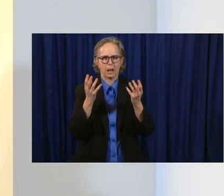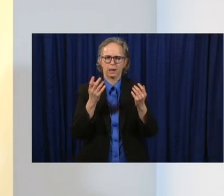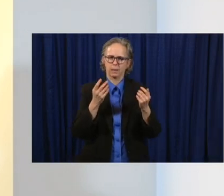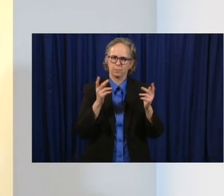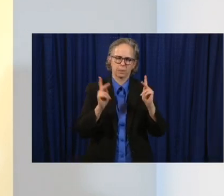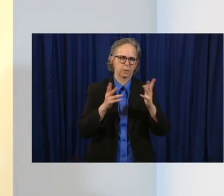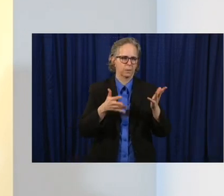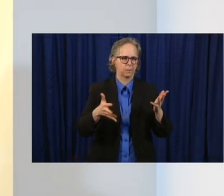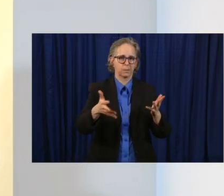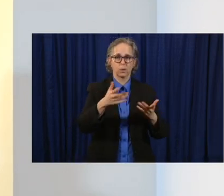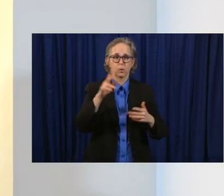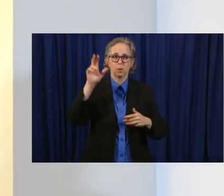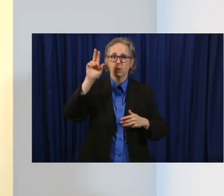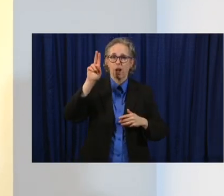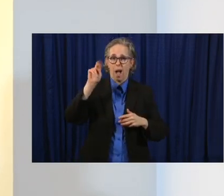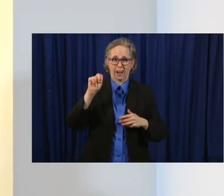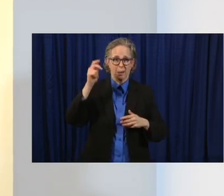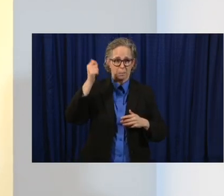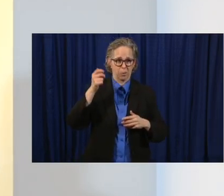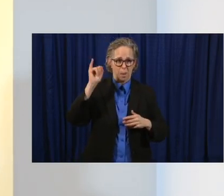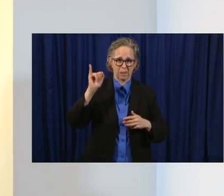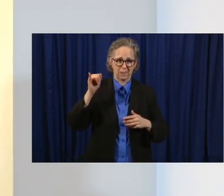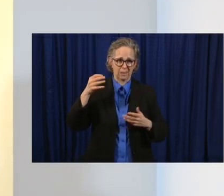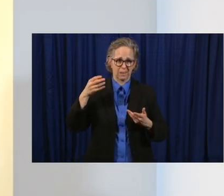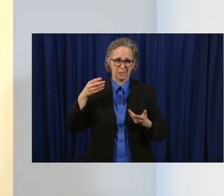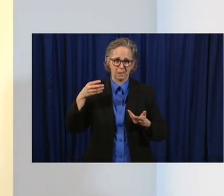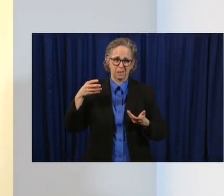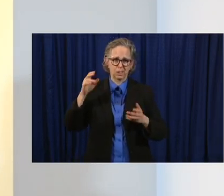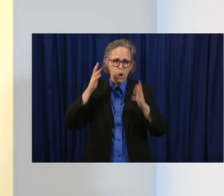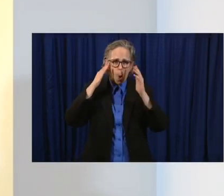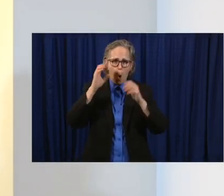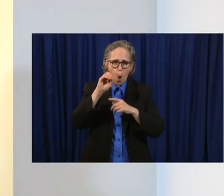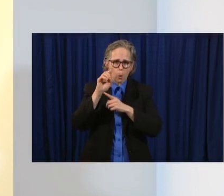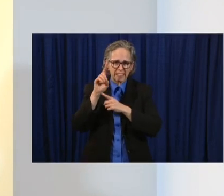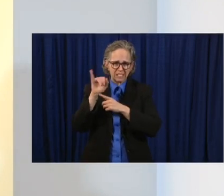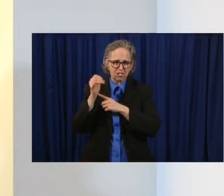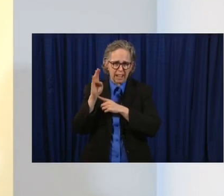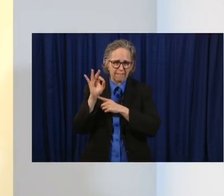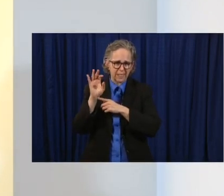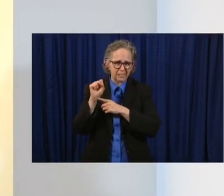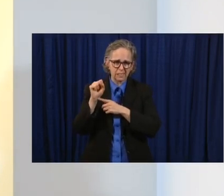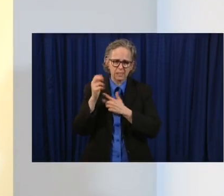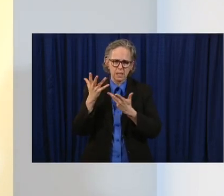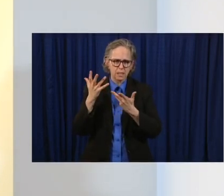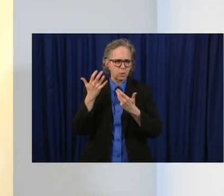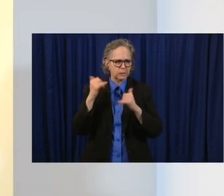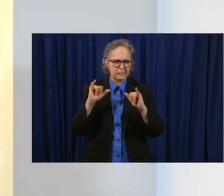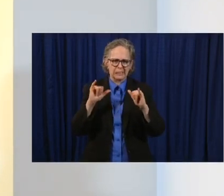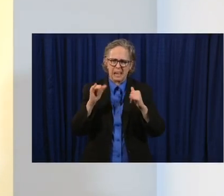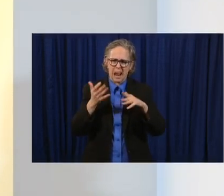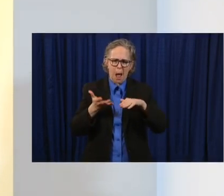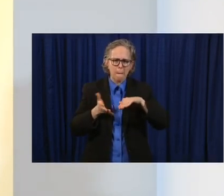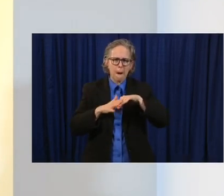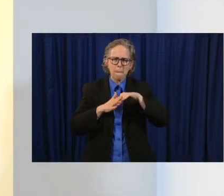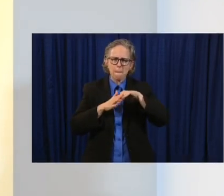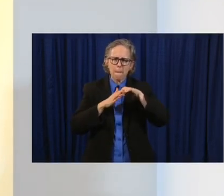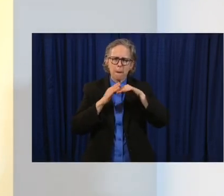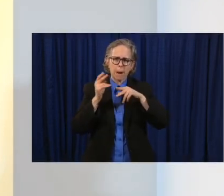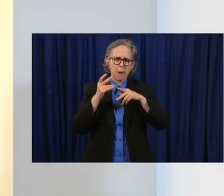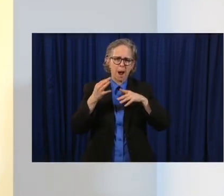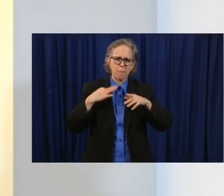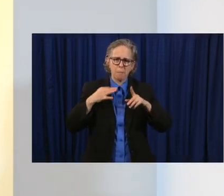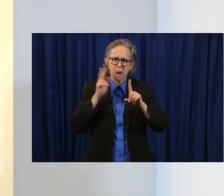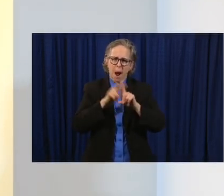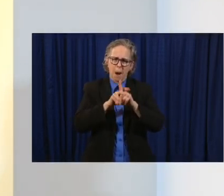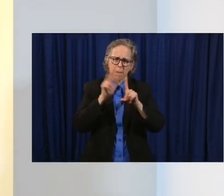compensation system at ODJFS are continuing to ramp up. Your question gives me an opportunity to provide a little bit